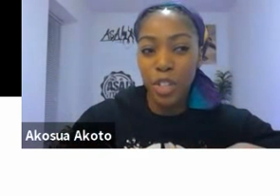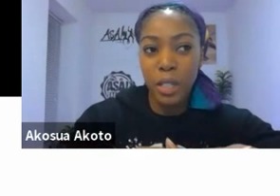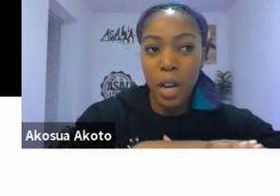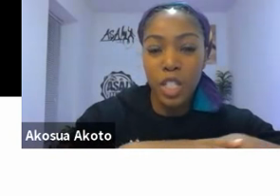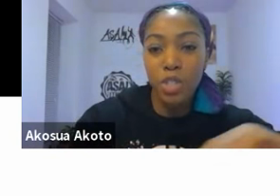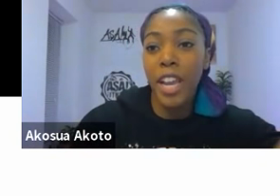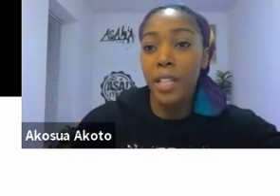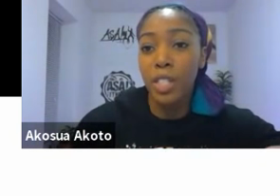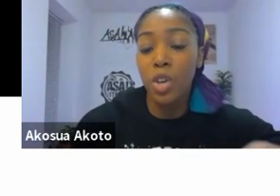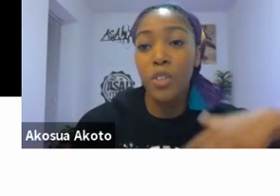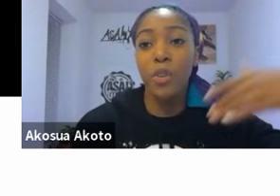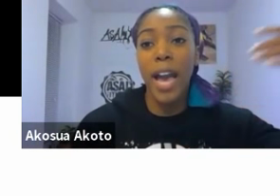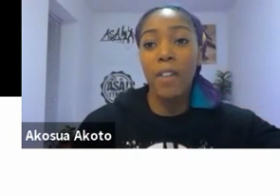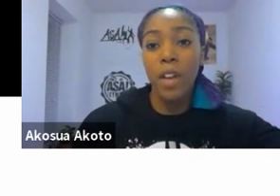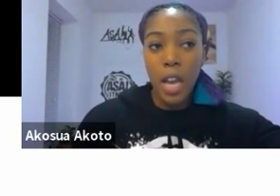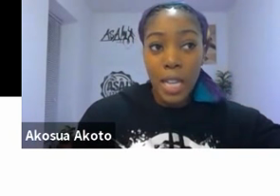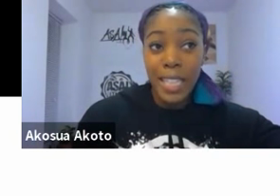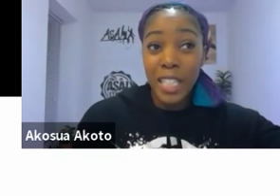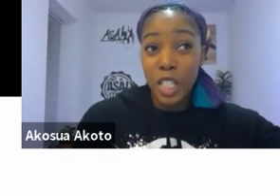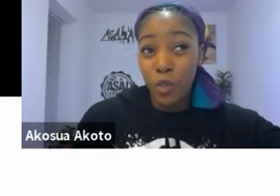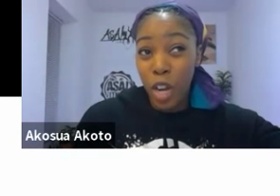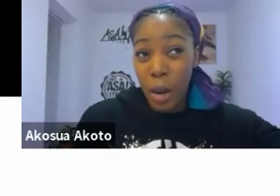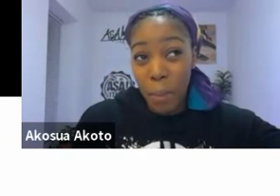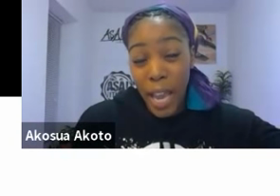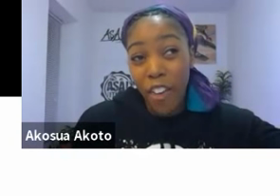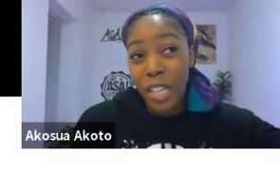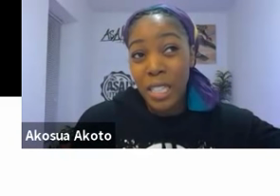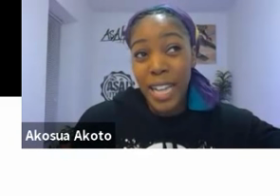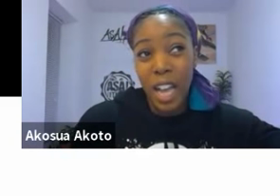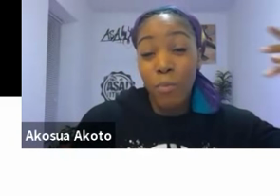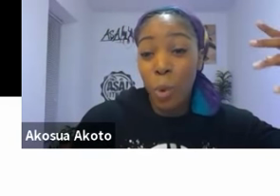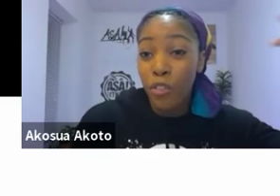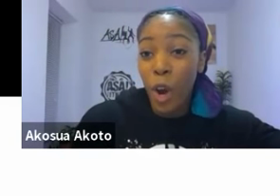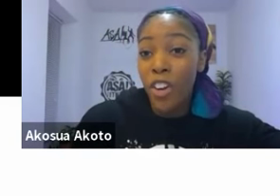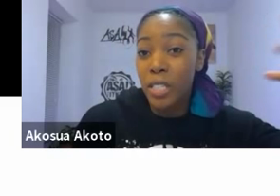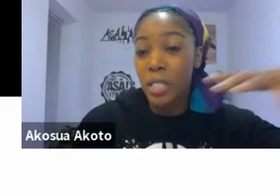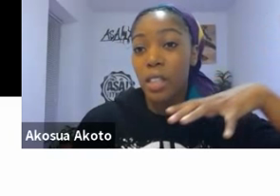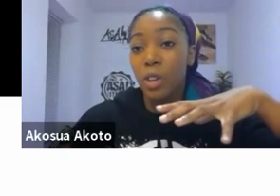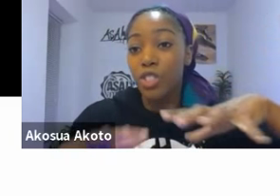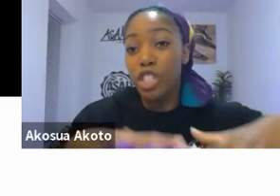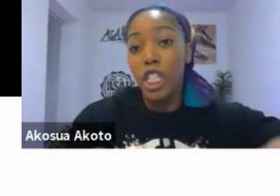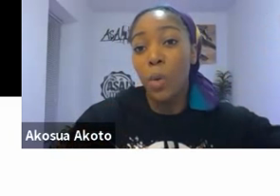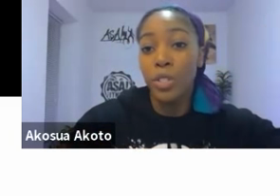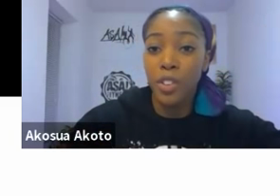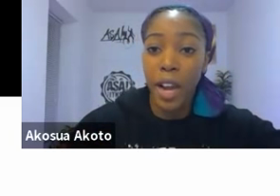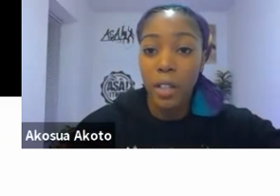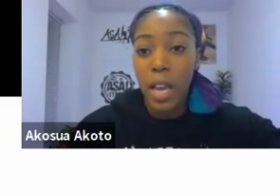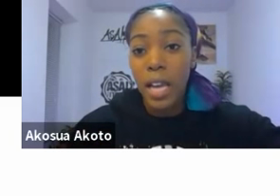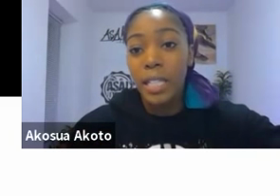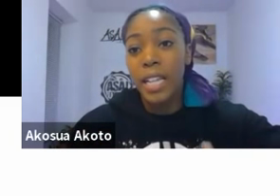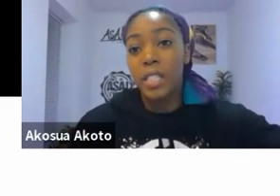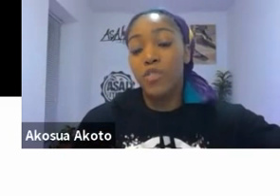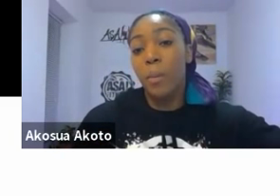to the different terrains. So if you have dances from areas that have more forest, those are usually lower to the